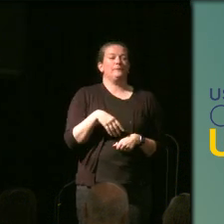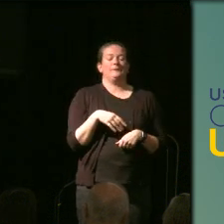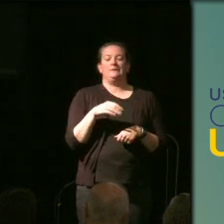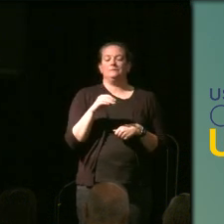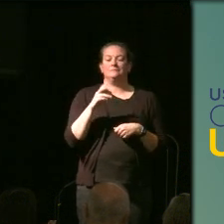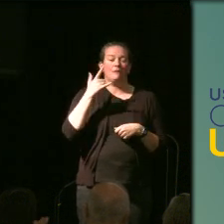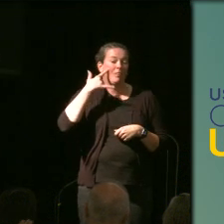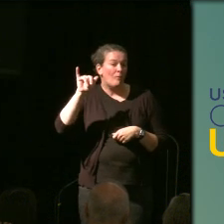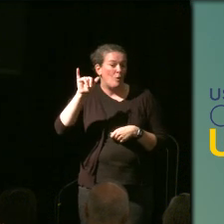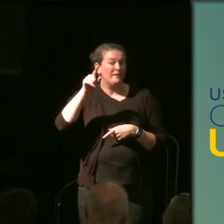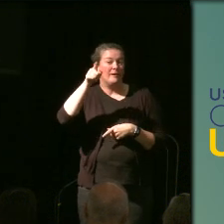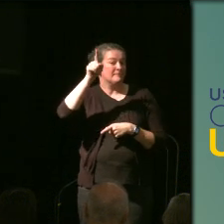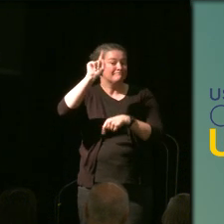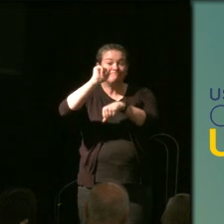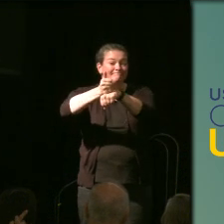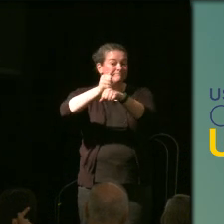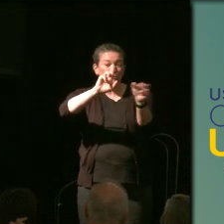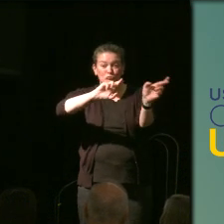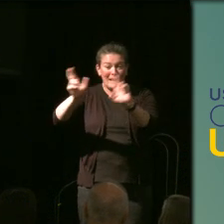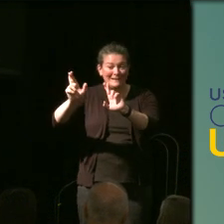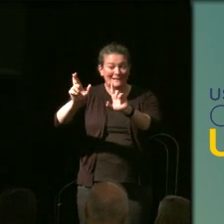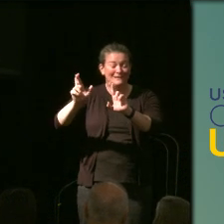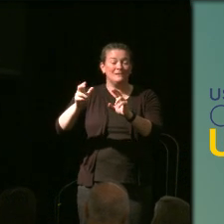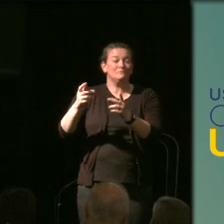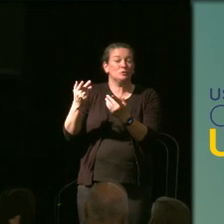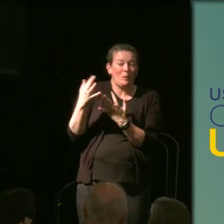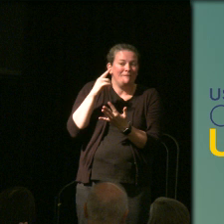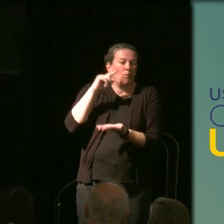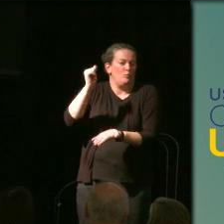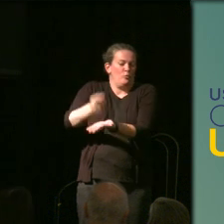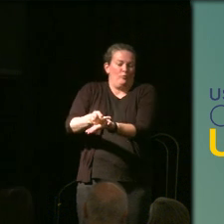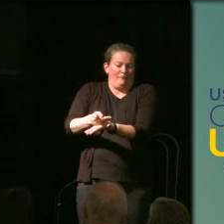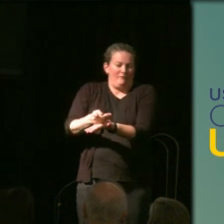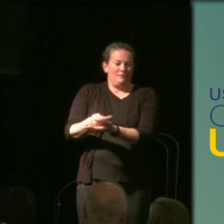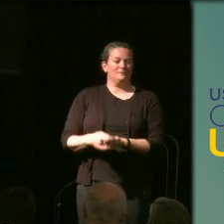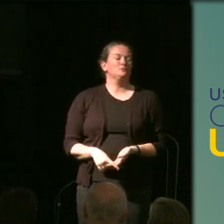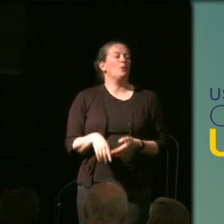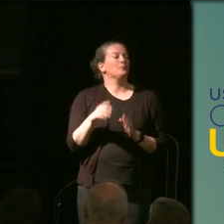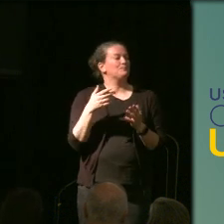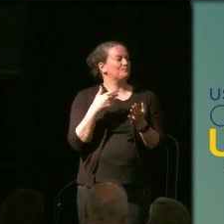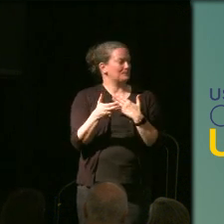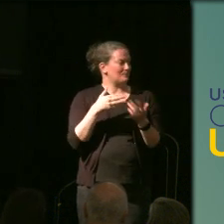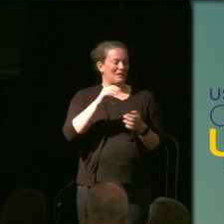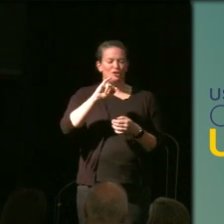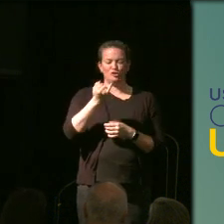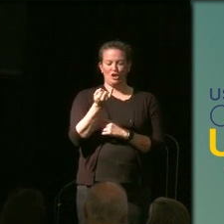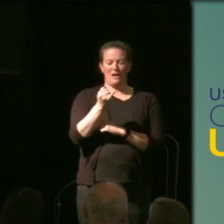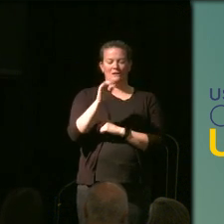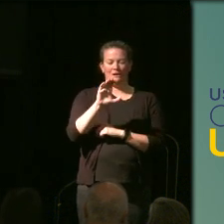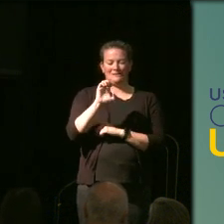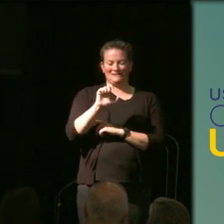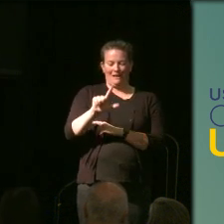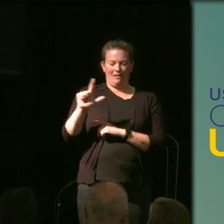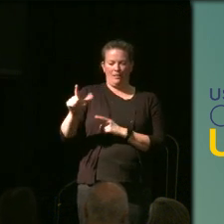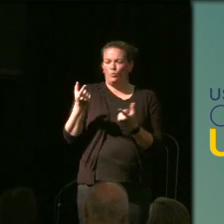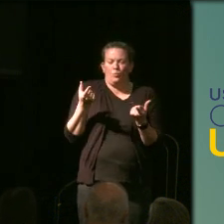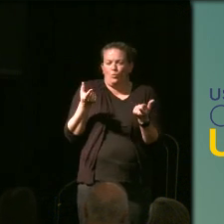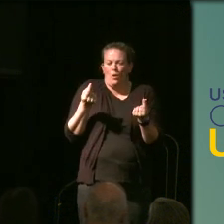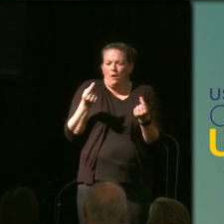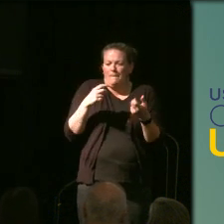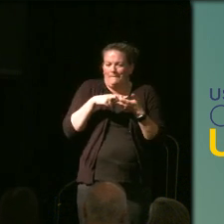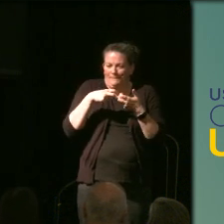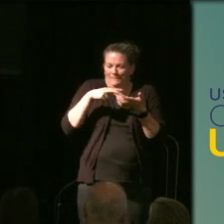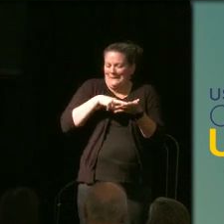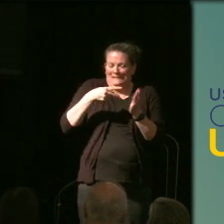the pivotal trial to start in Q4 of this year. So what is jCell? Again, it's an allogeneic progenitor cell,